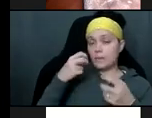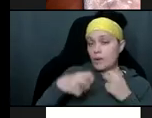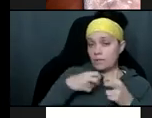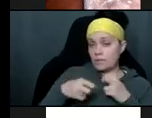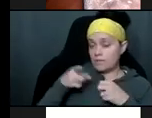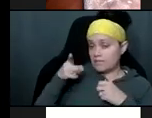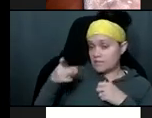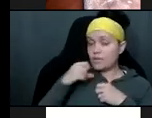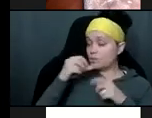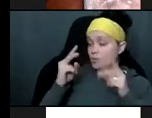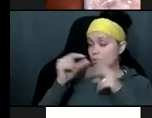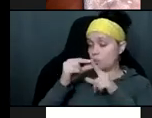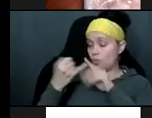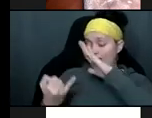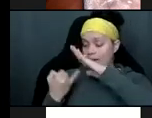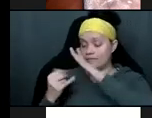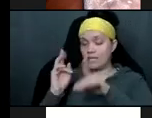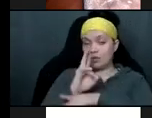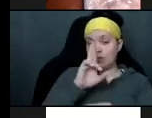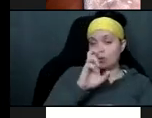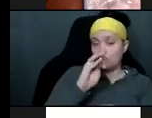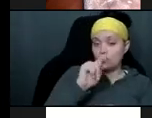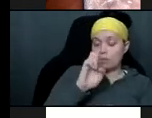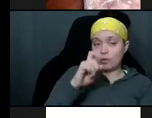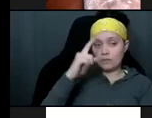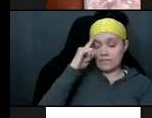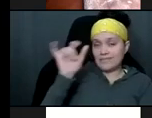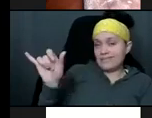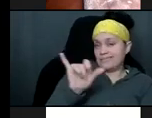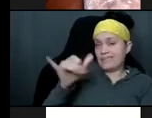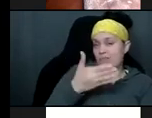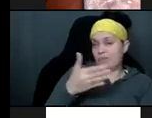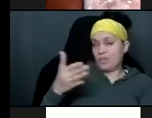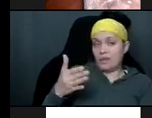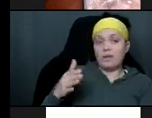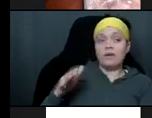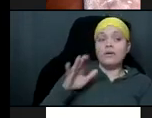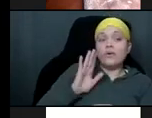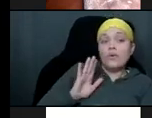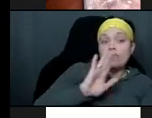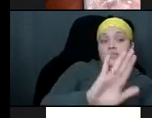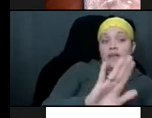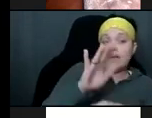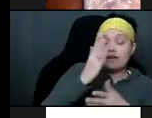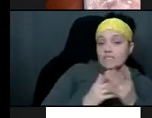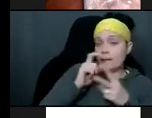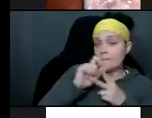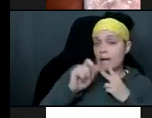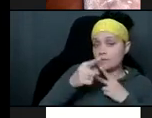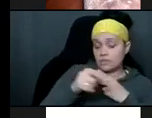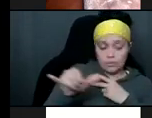word remote to think about the same thing. So they have some options for you there